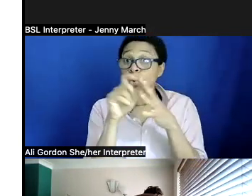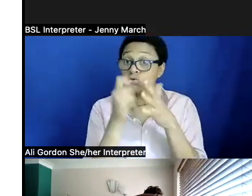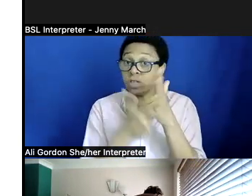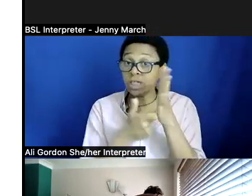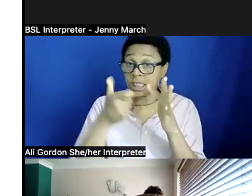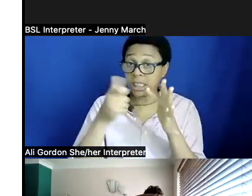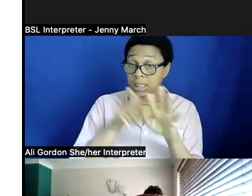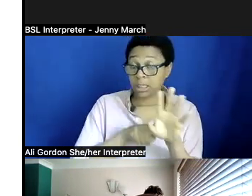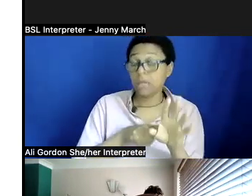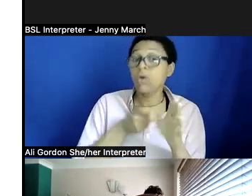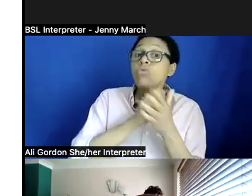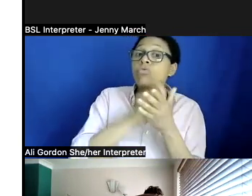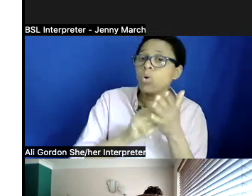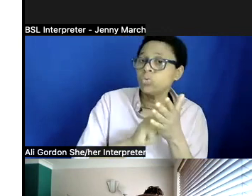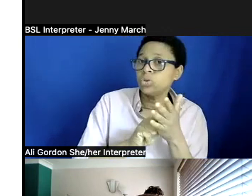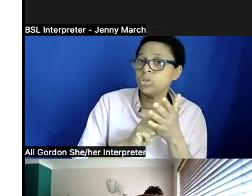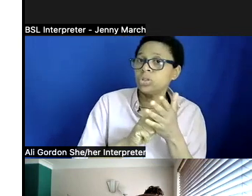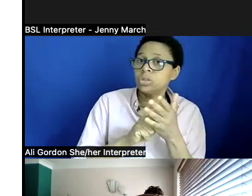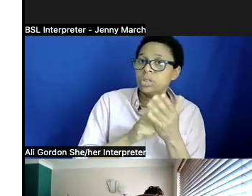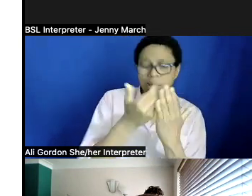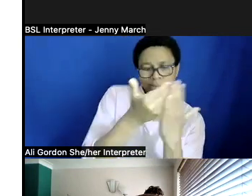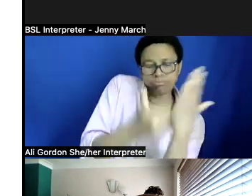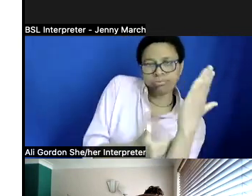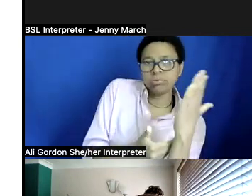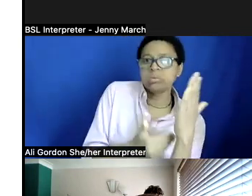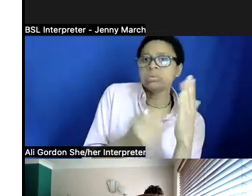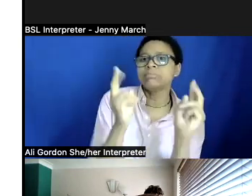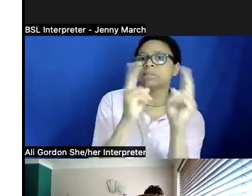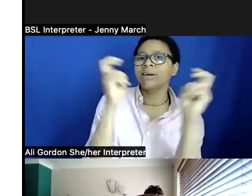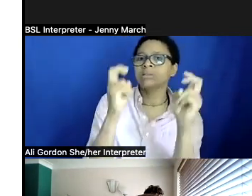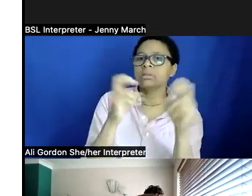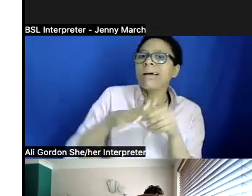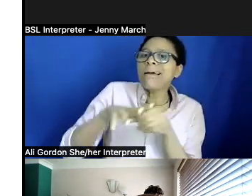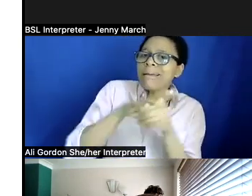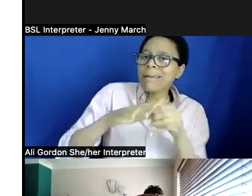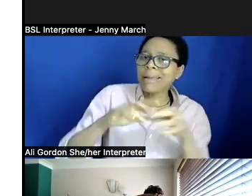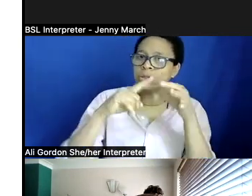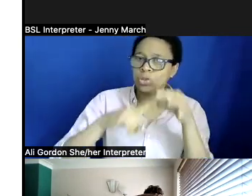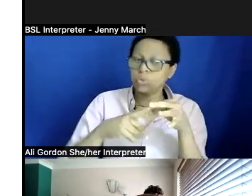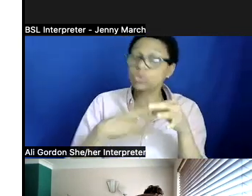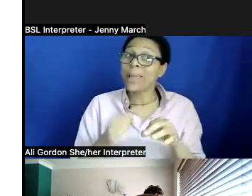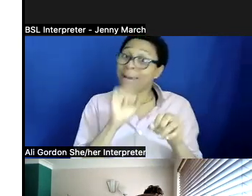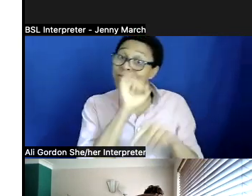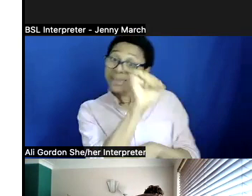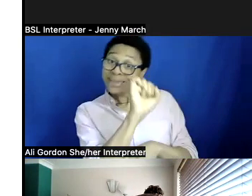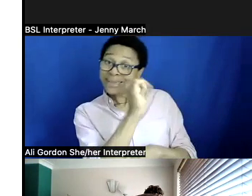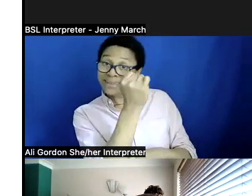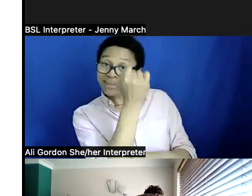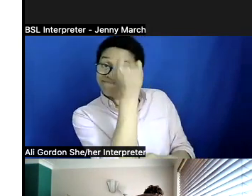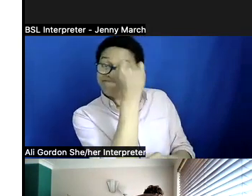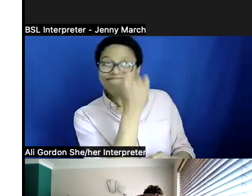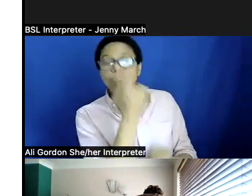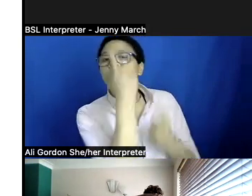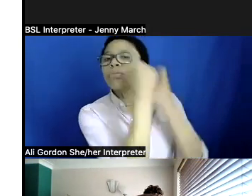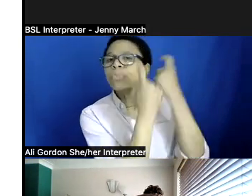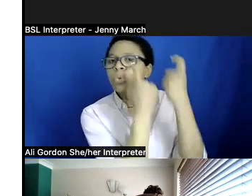case 1 and case 2. So we do have his insight, and there are some captions that the artist